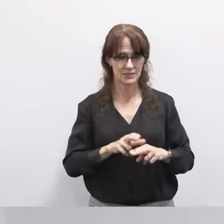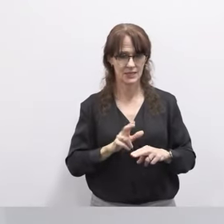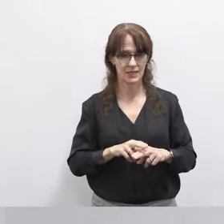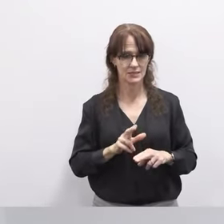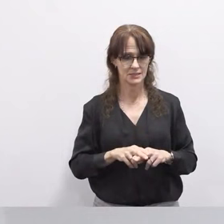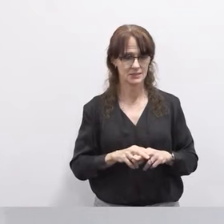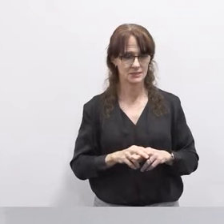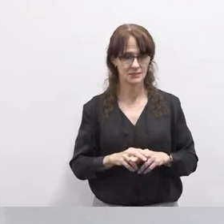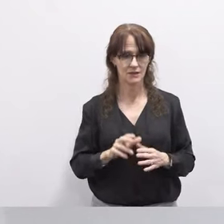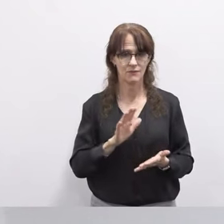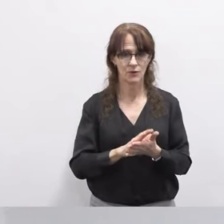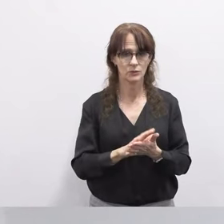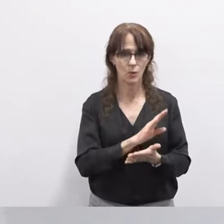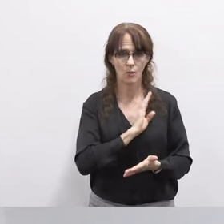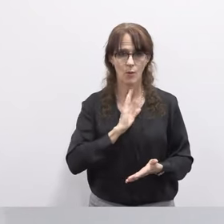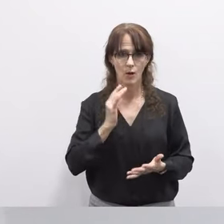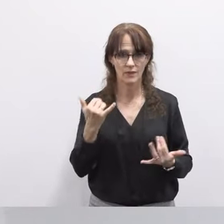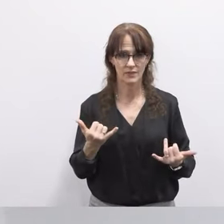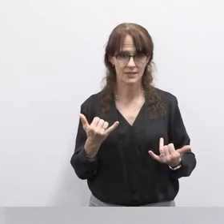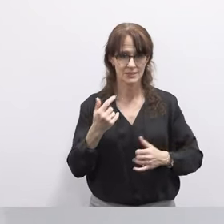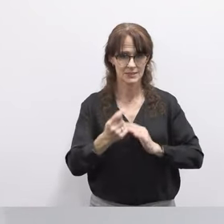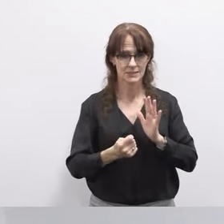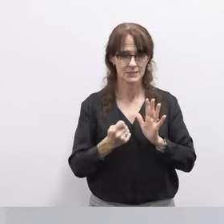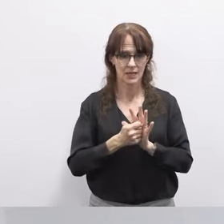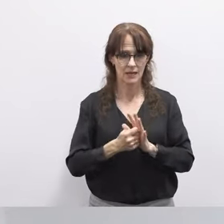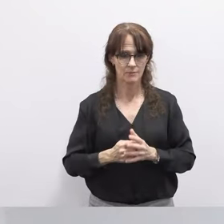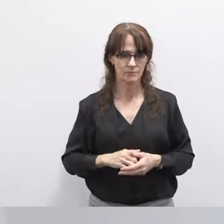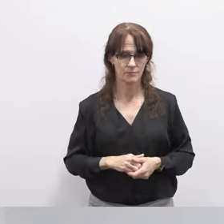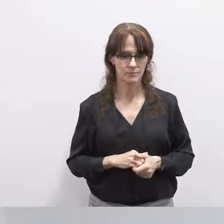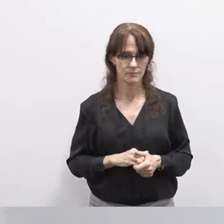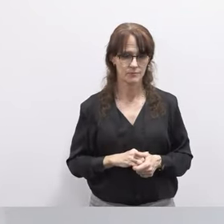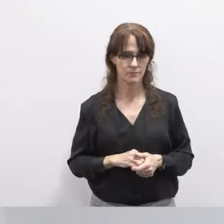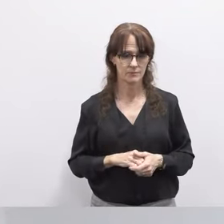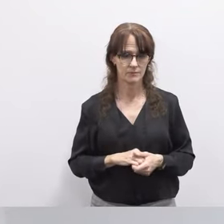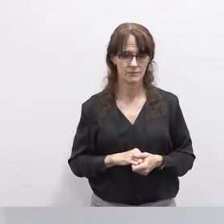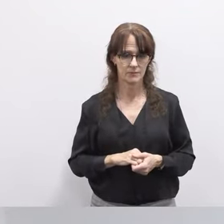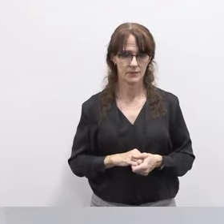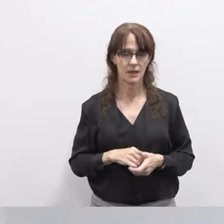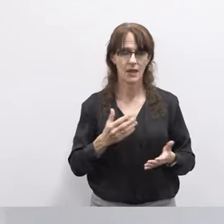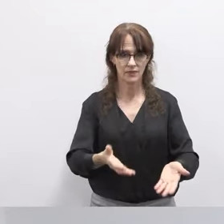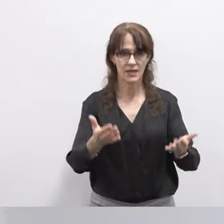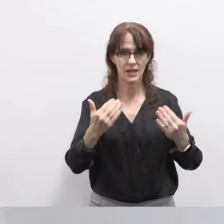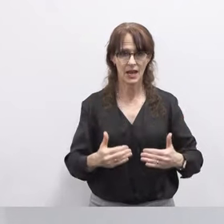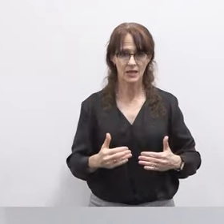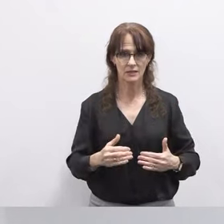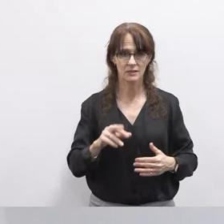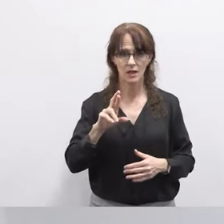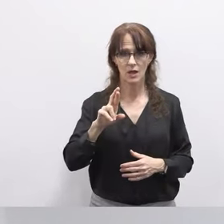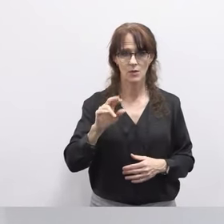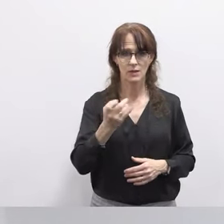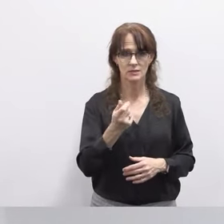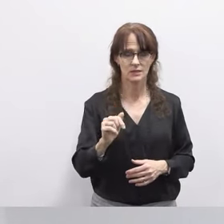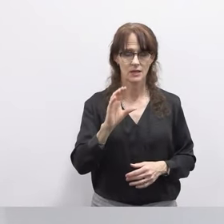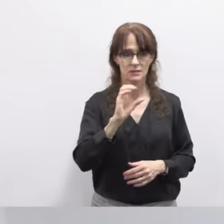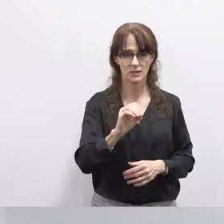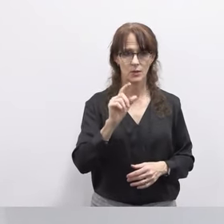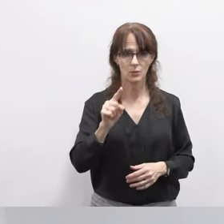on our school board this election cycle. Next item is resolution